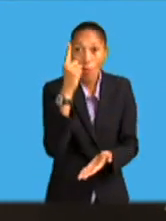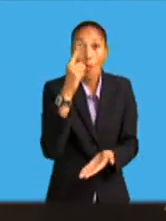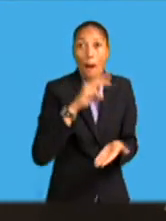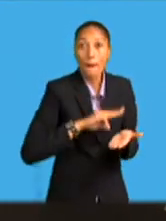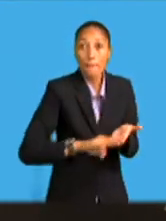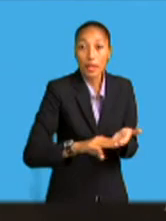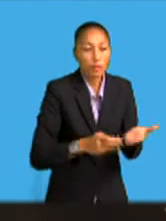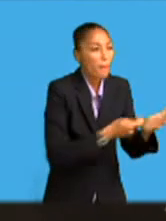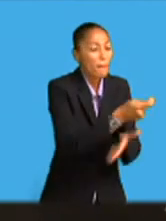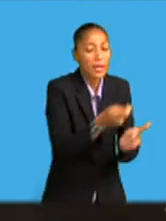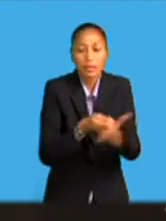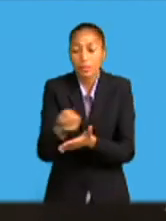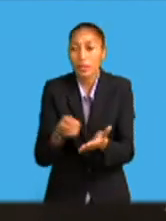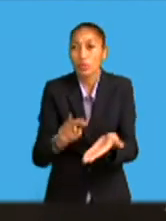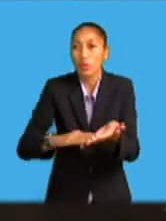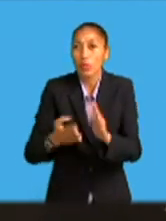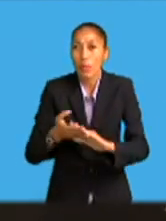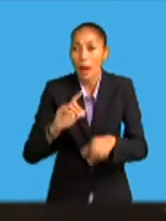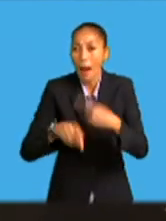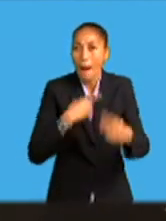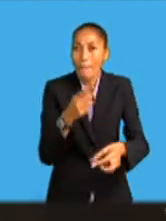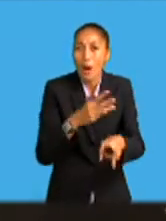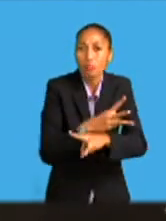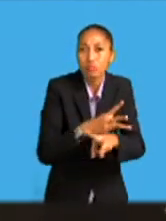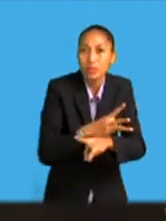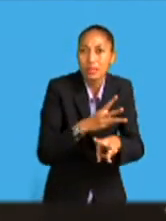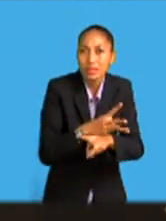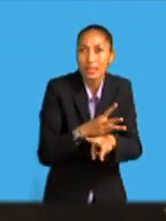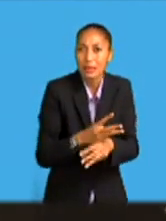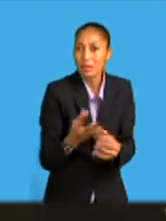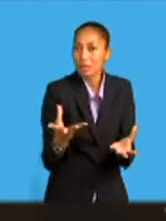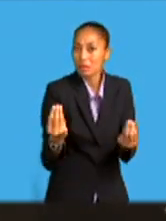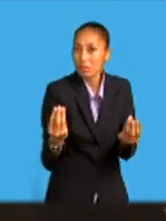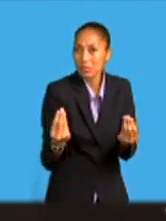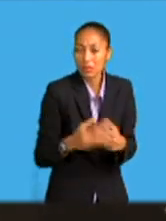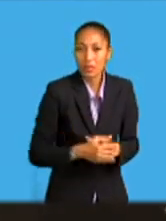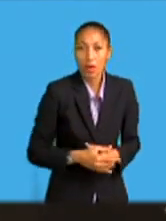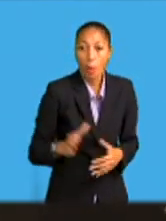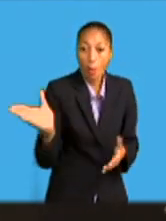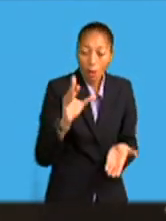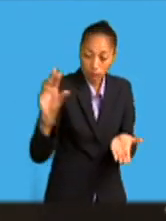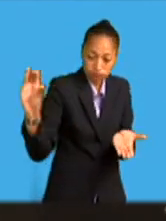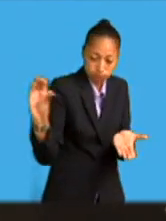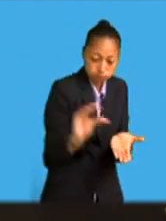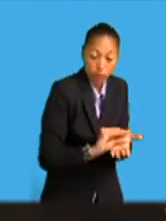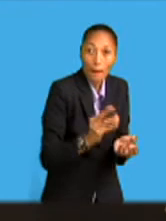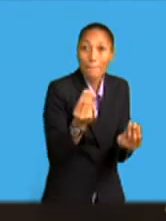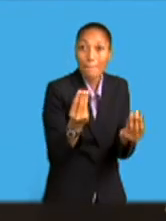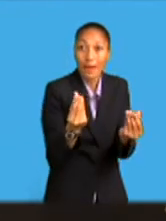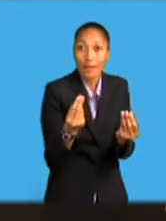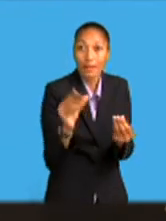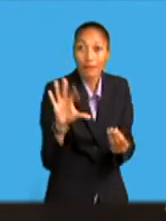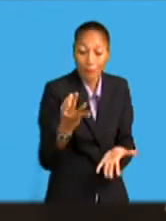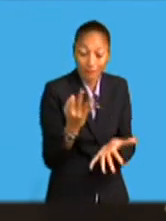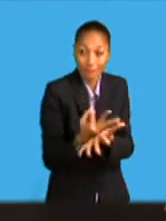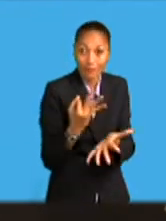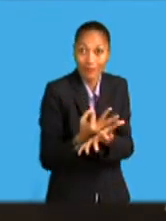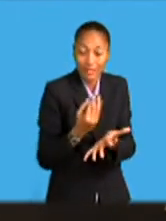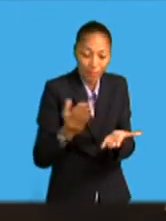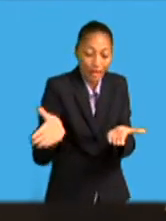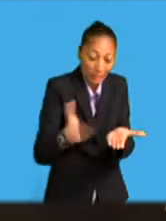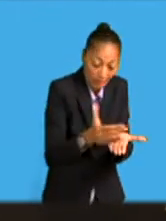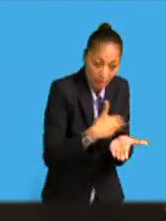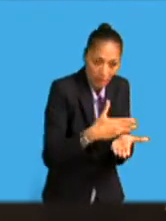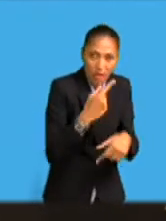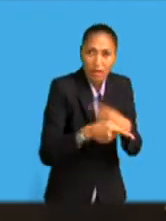to communities in terms of timber royalties. The revenue generated from fees collected for our harvesting services